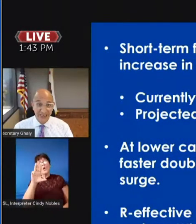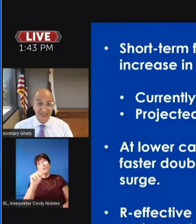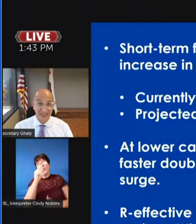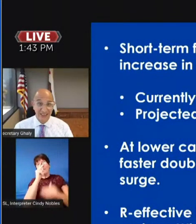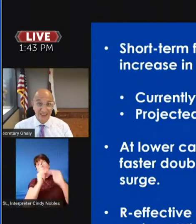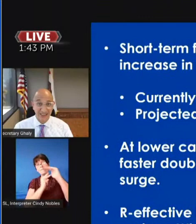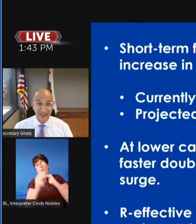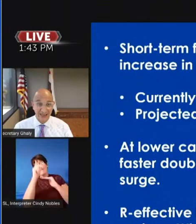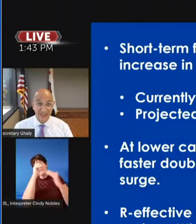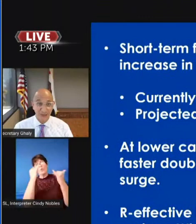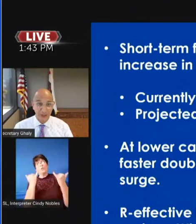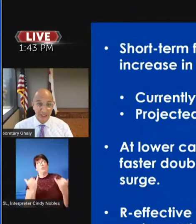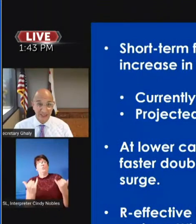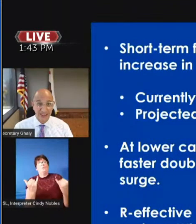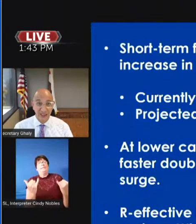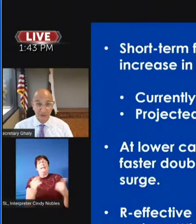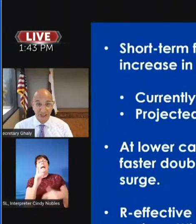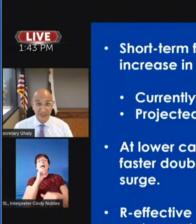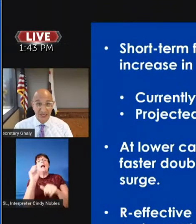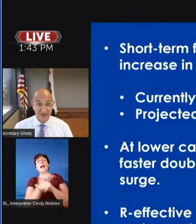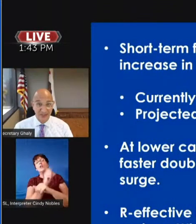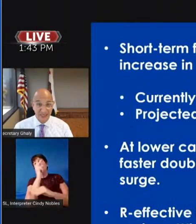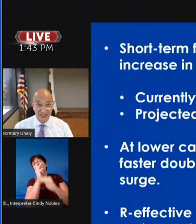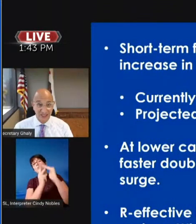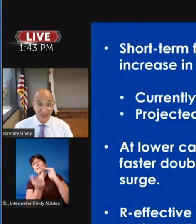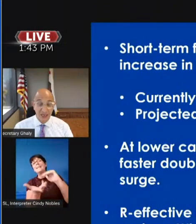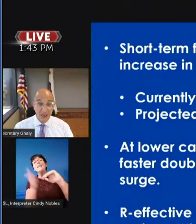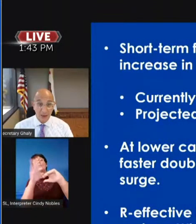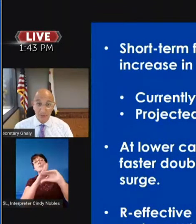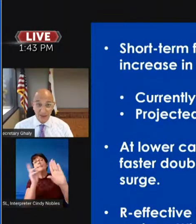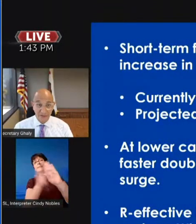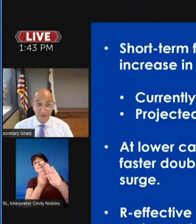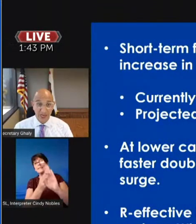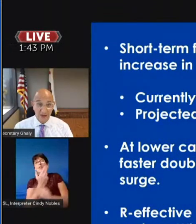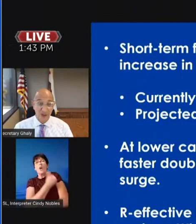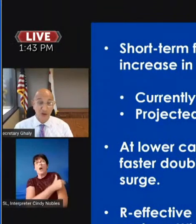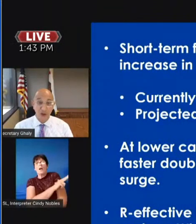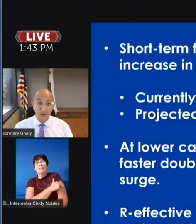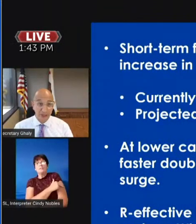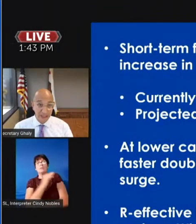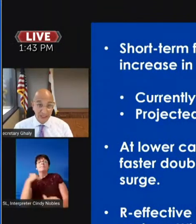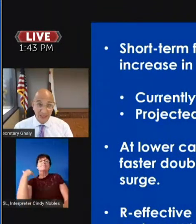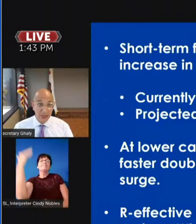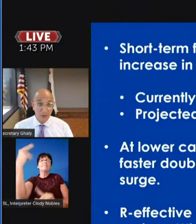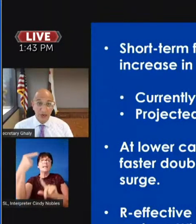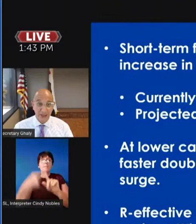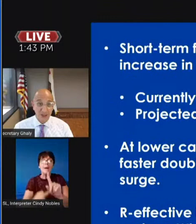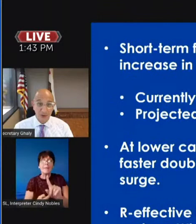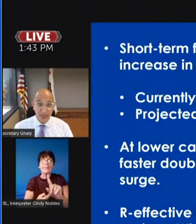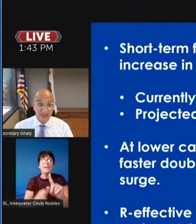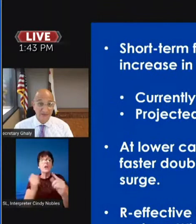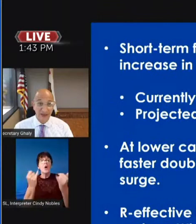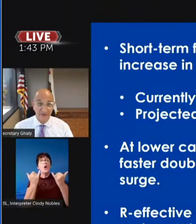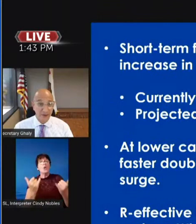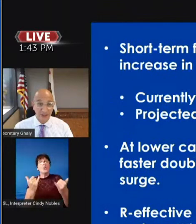for today's conditions actually predicts an increase in hospitalizations a month from now. So currently, we're